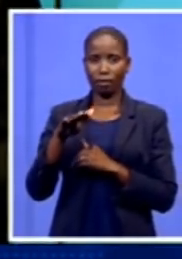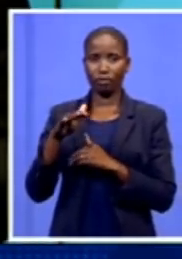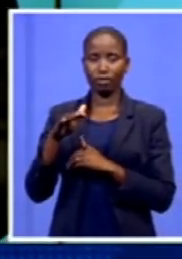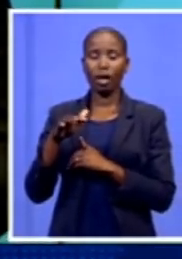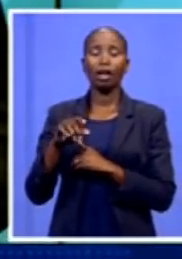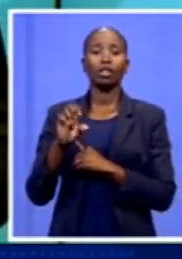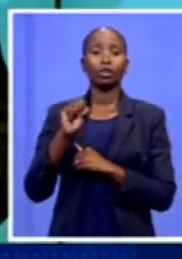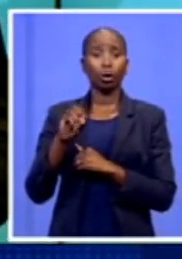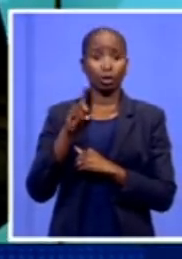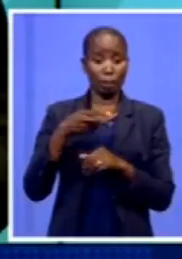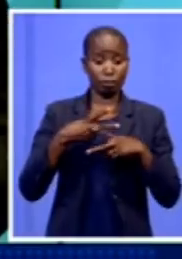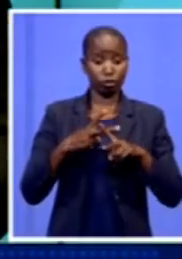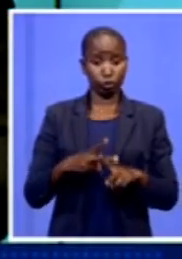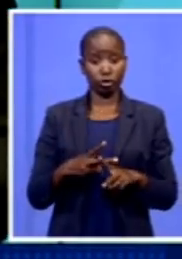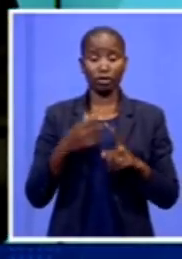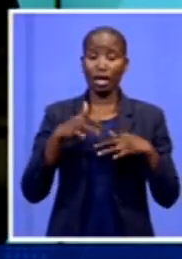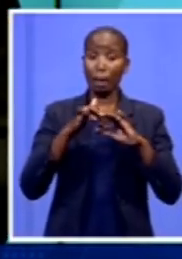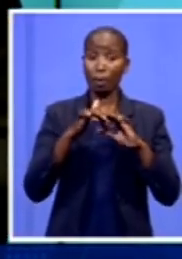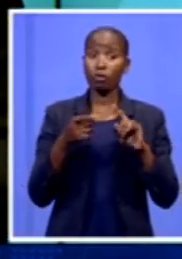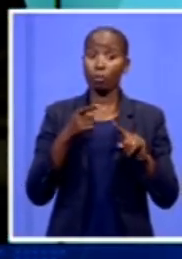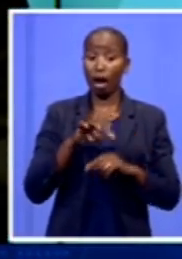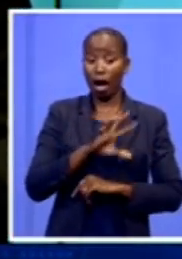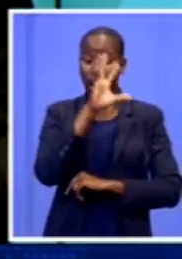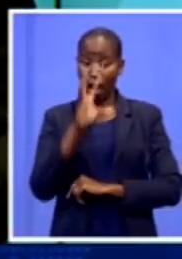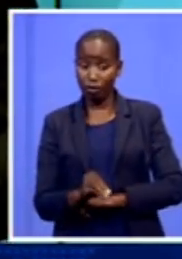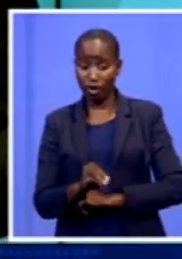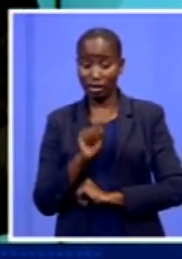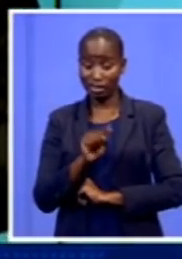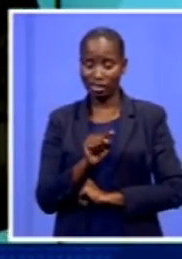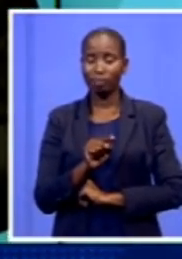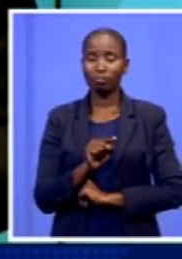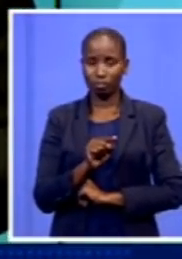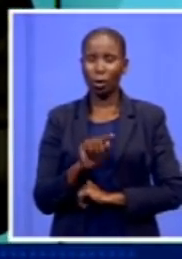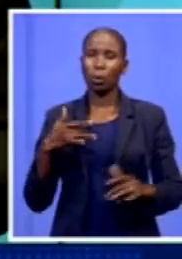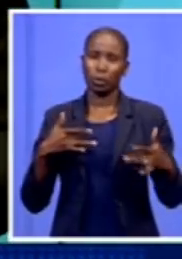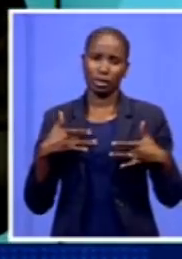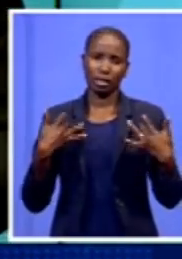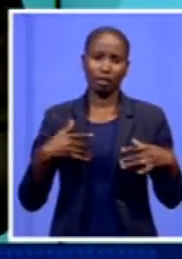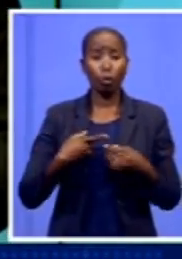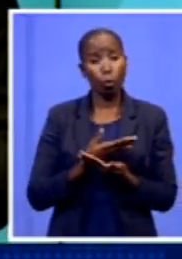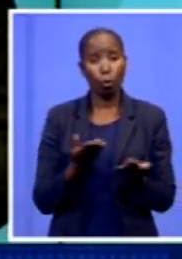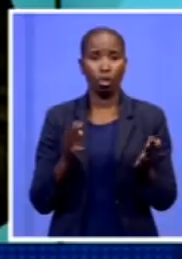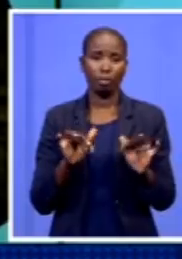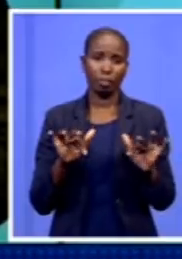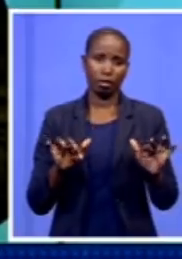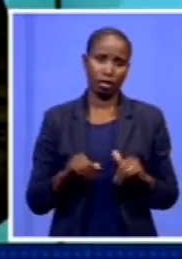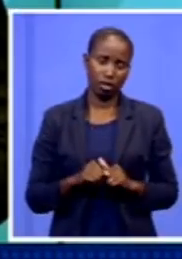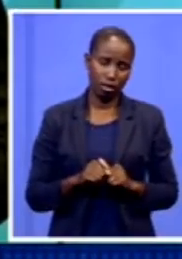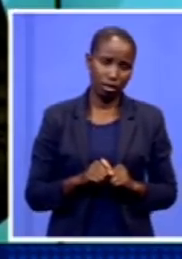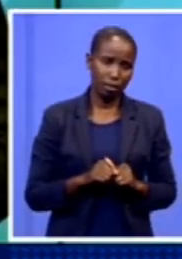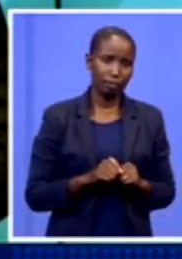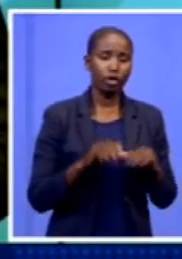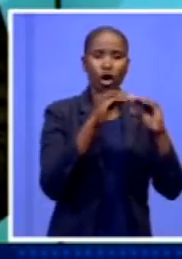Africa is something that should be concerning to all of us. Organizations such as COVAX and